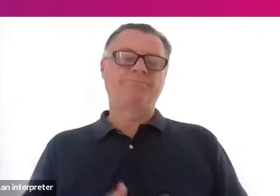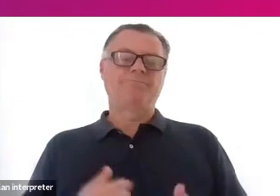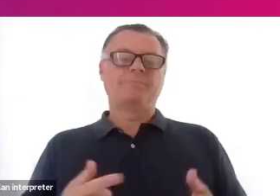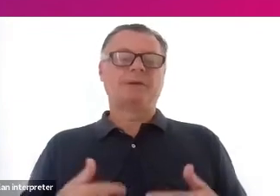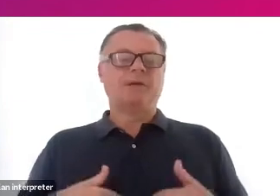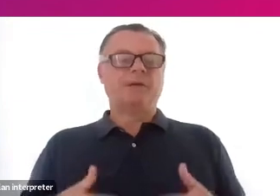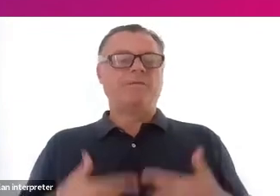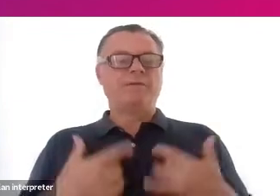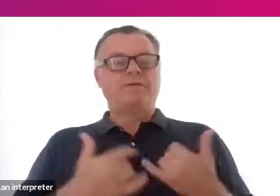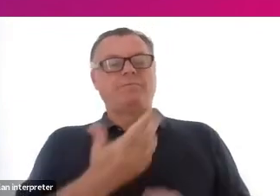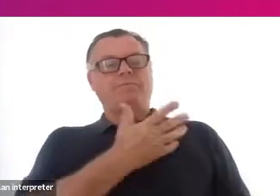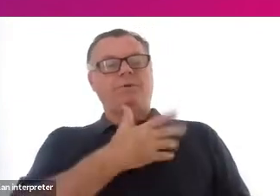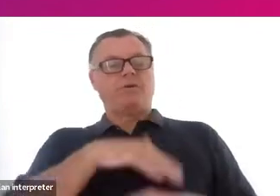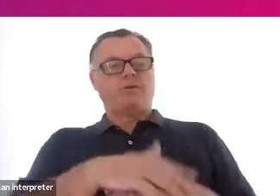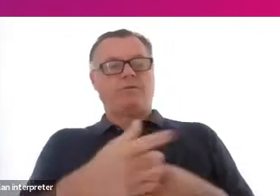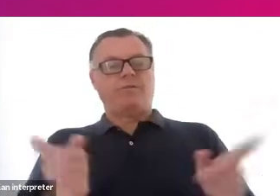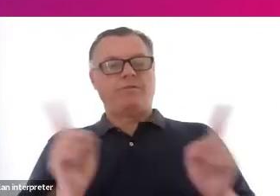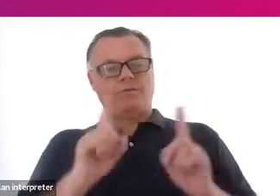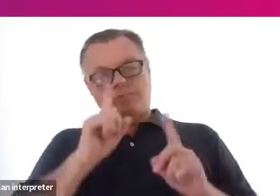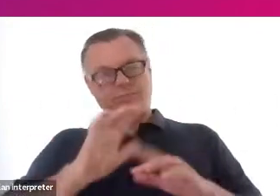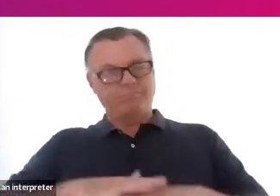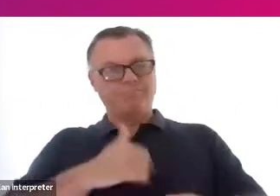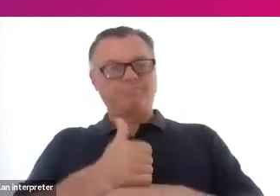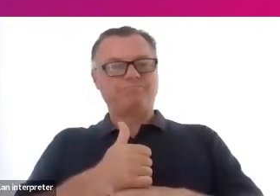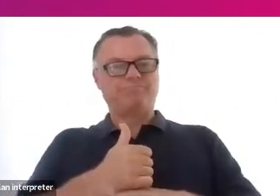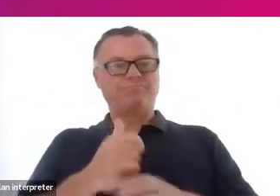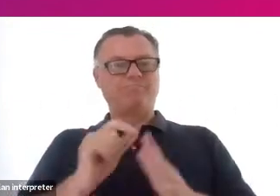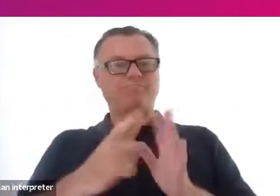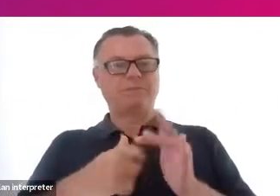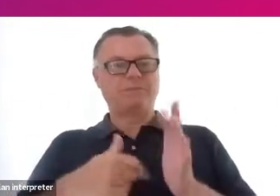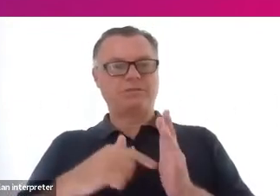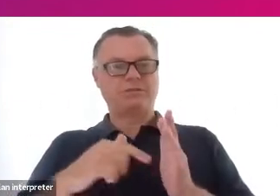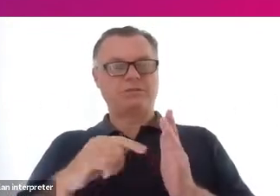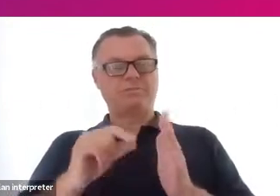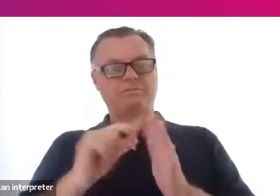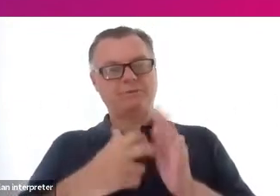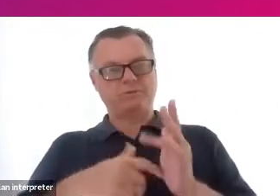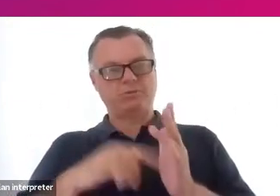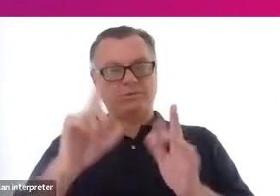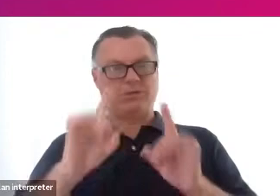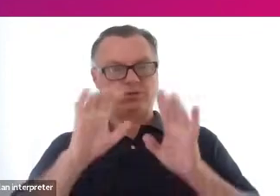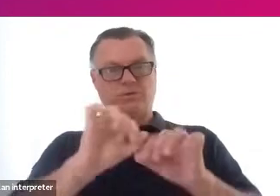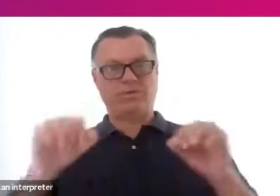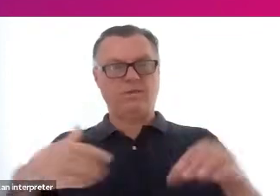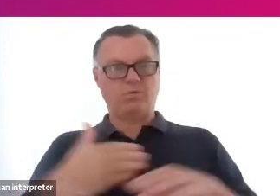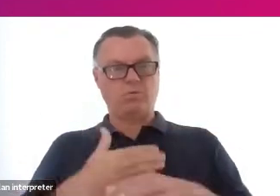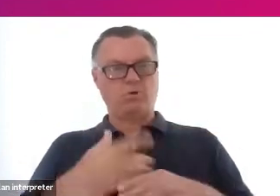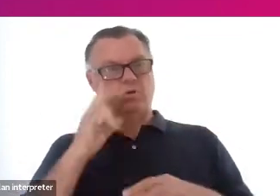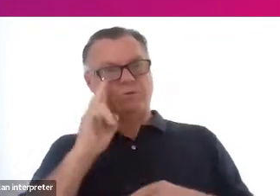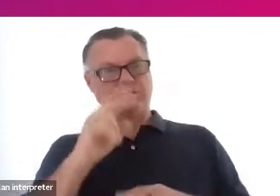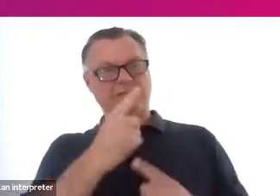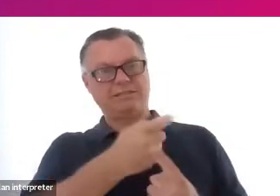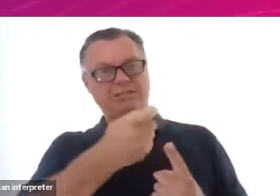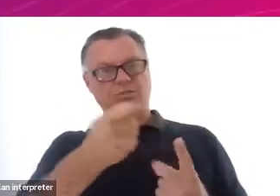cohort of launcher participants, and we can't wait to showcase them to you today. And now back to you, Kath.